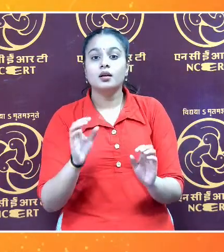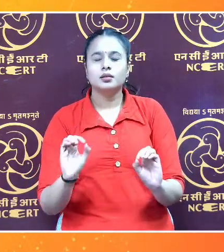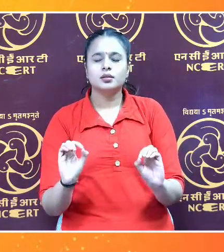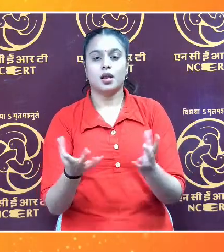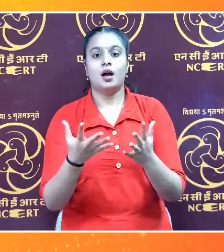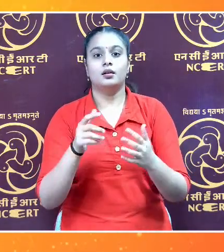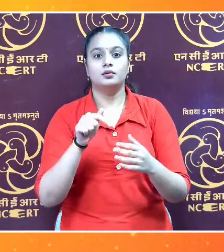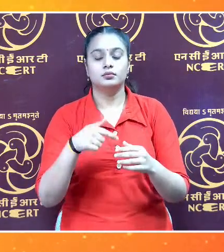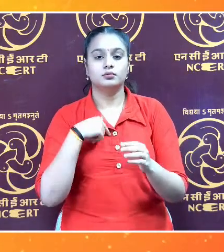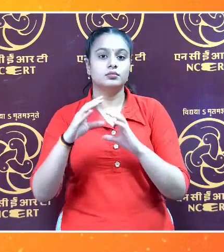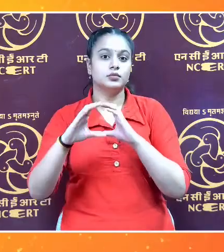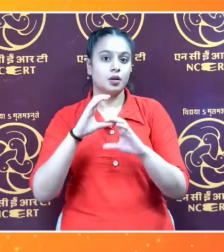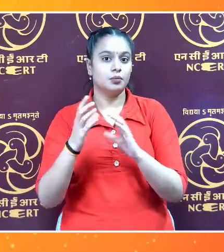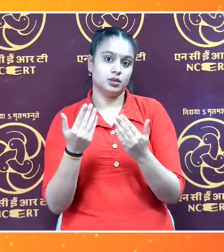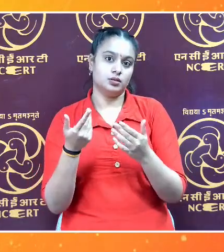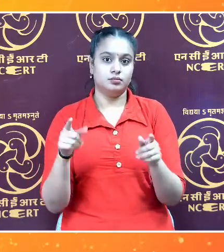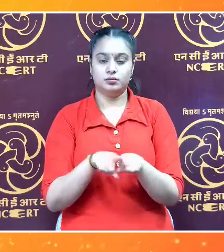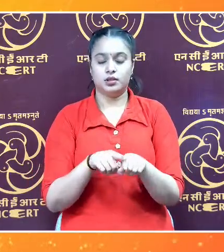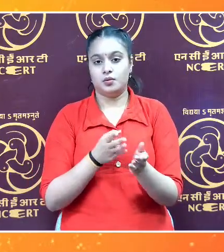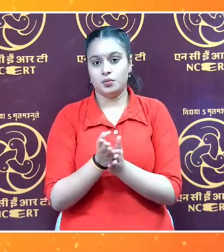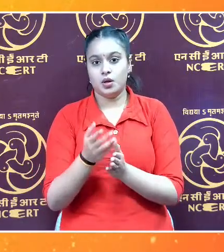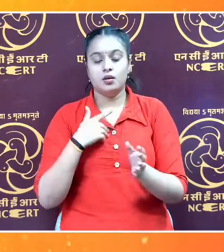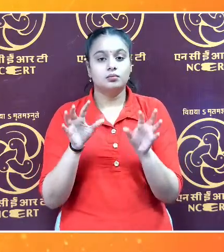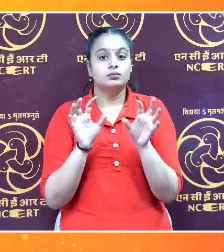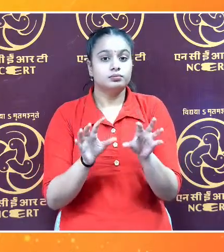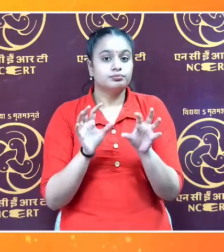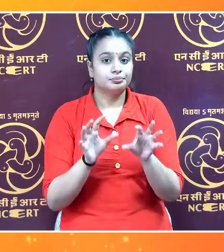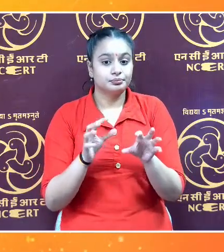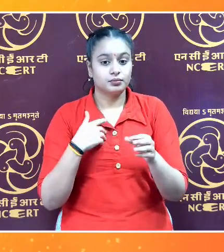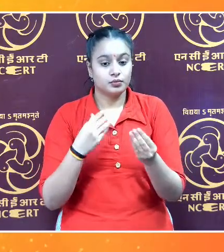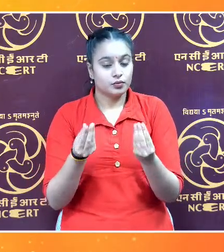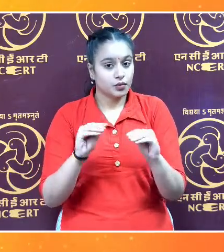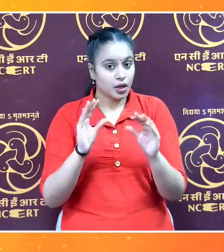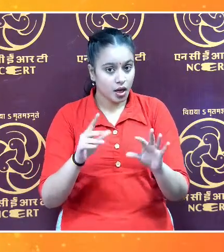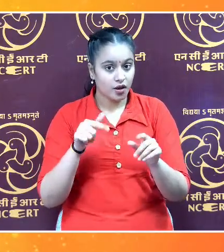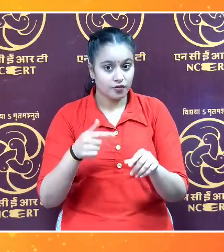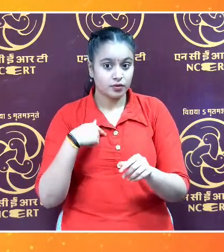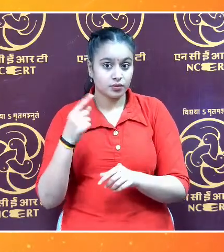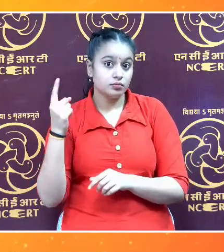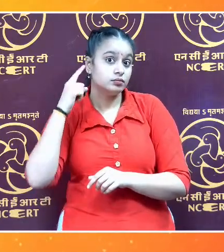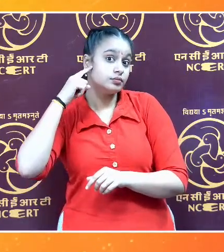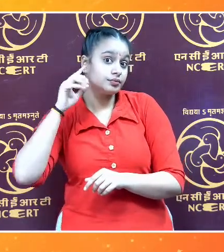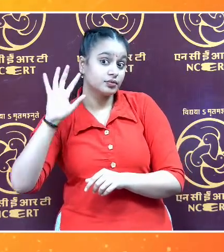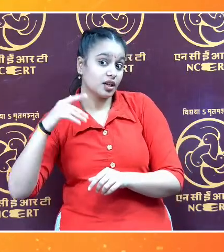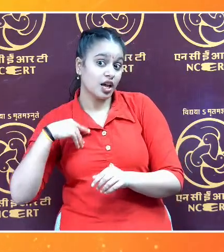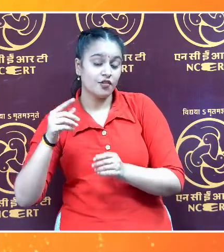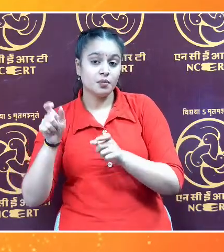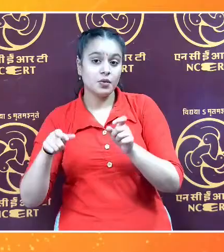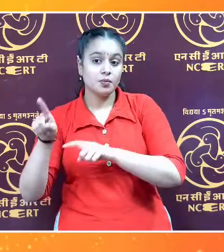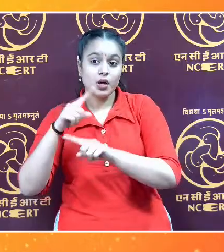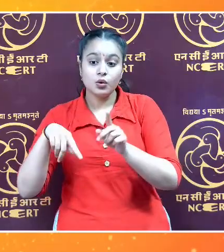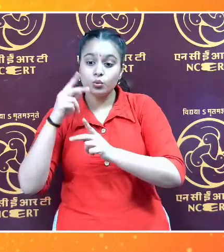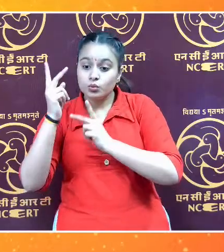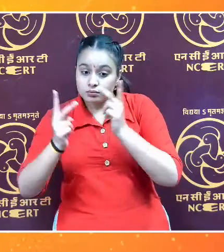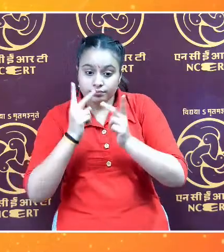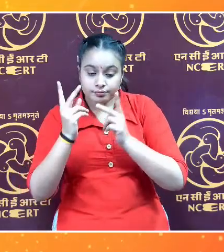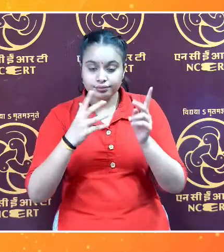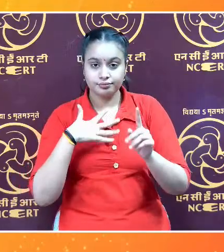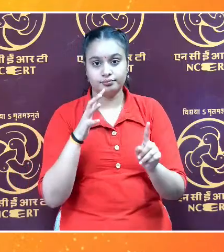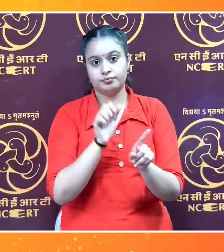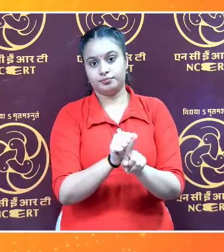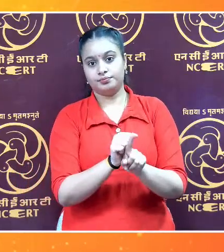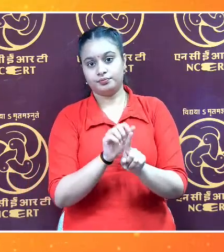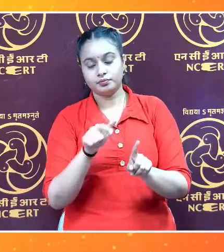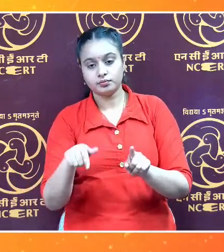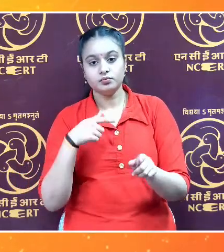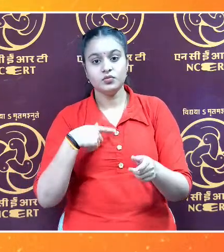how they can communicate, right? Yes. So he started barking and this alerted the neighbors who were searching for Badal. They